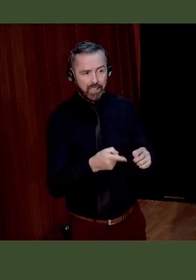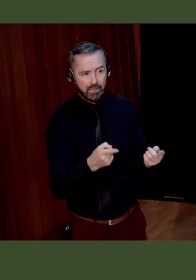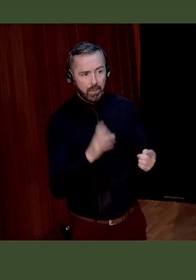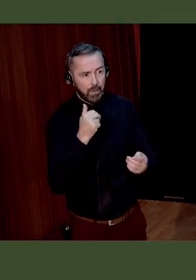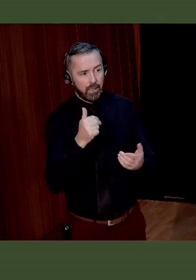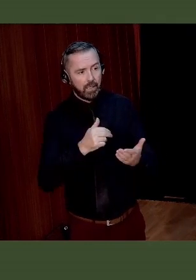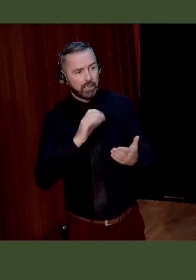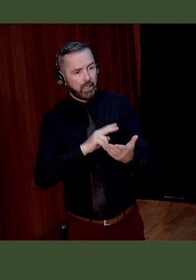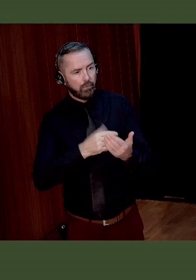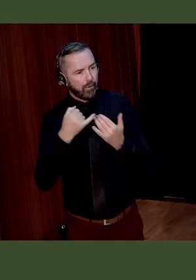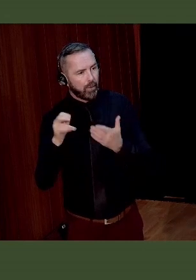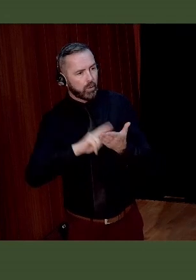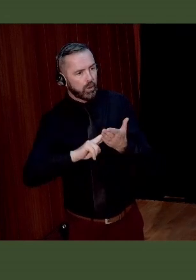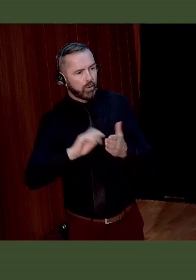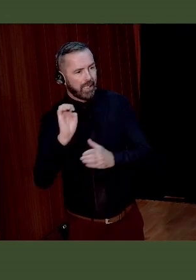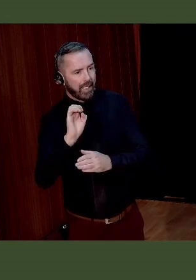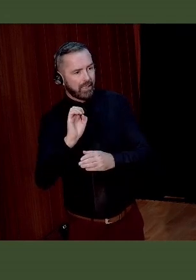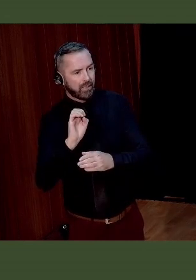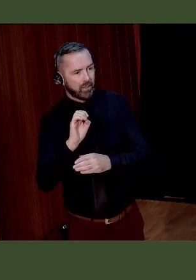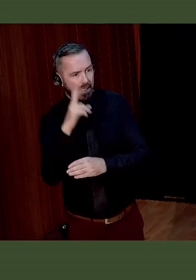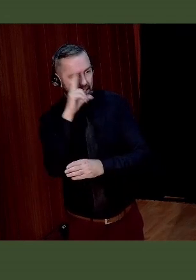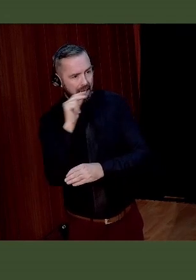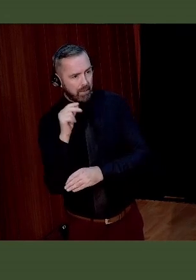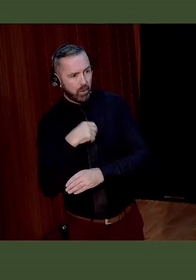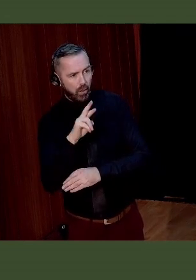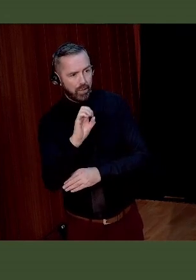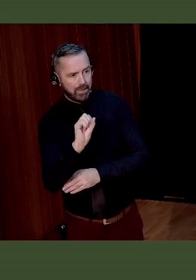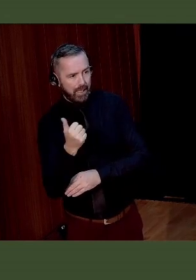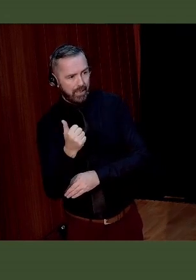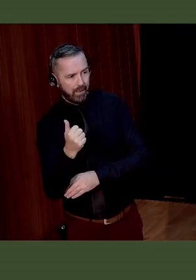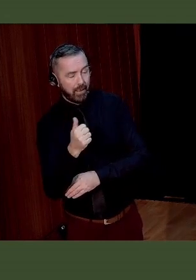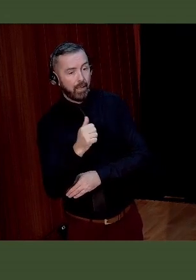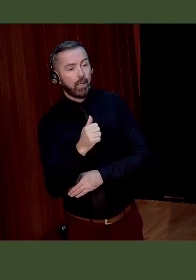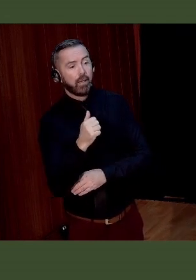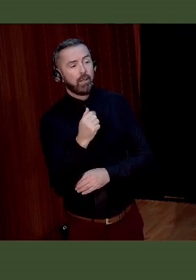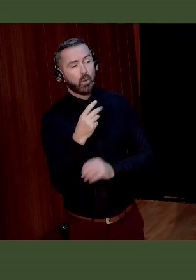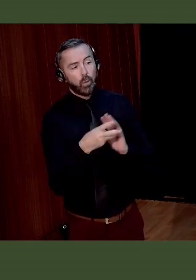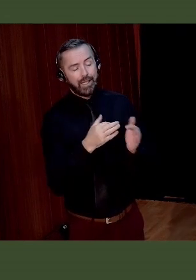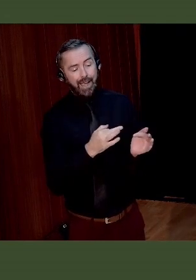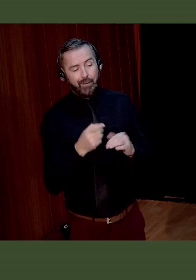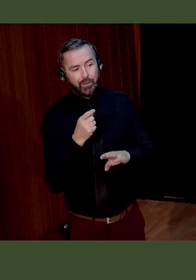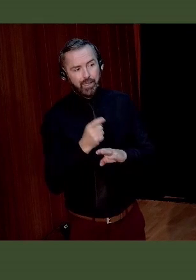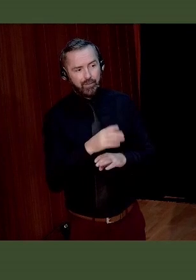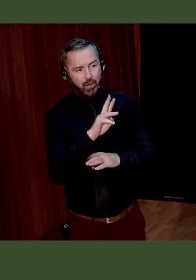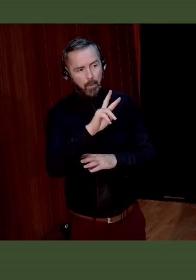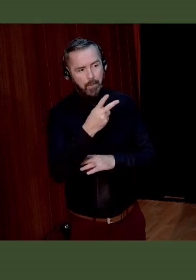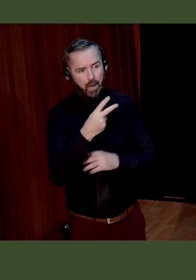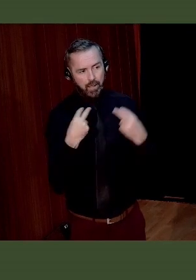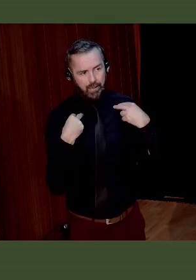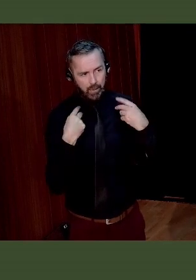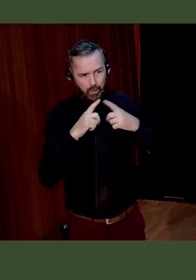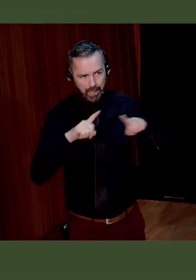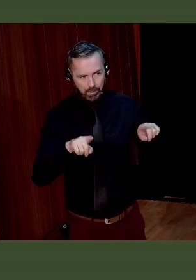of his name to the RIC. The week after that, there was an announcement, but this bilingual announcement was in the